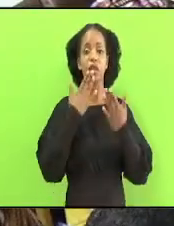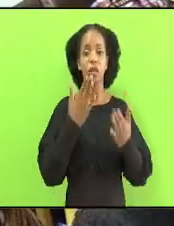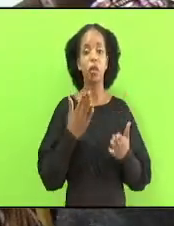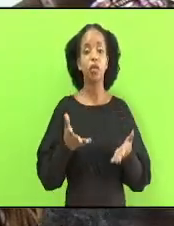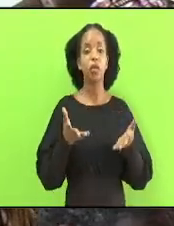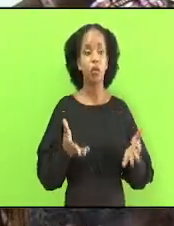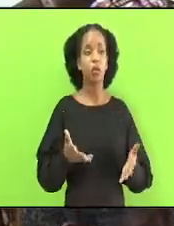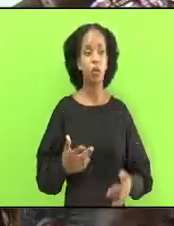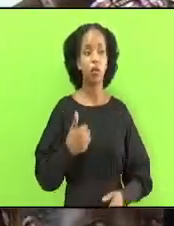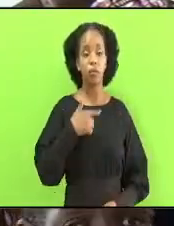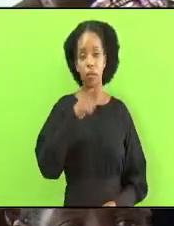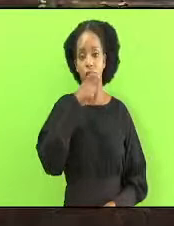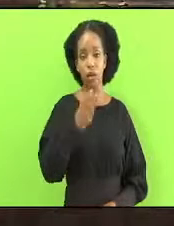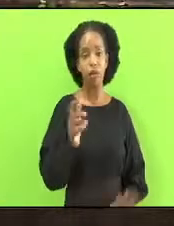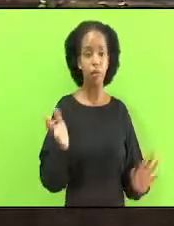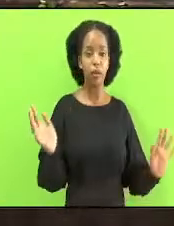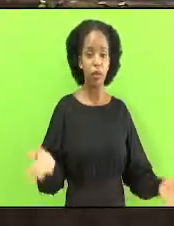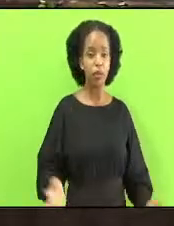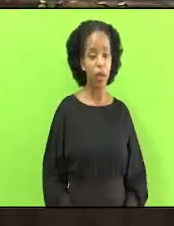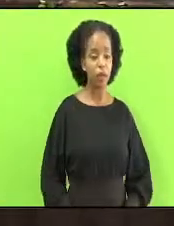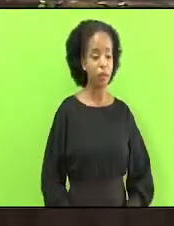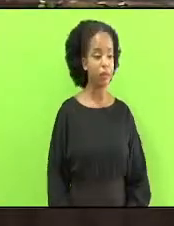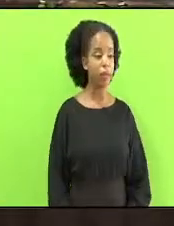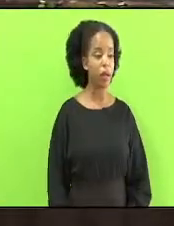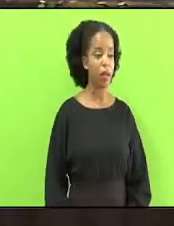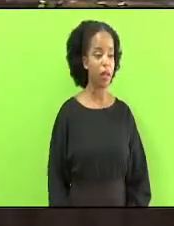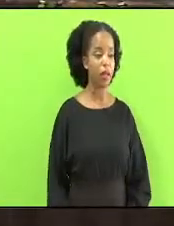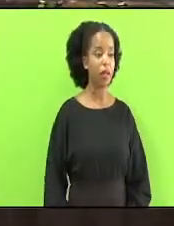my last question. Ke a leboga.